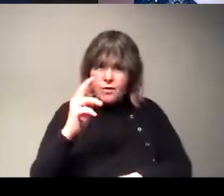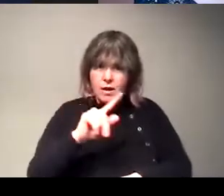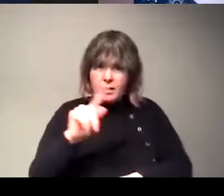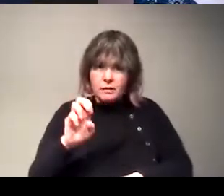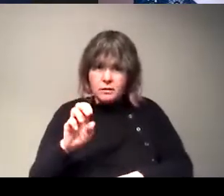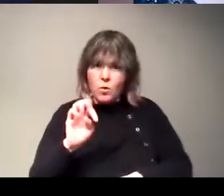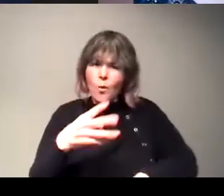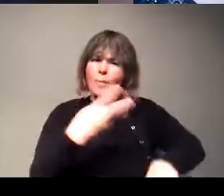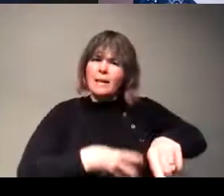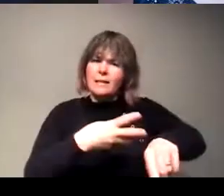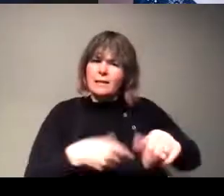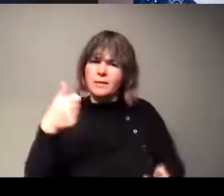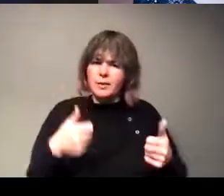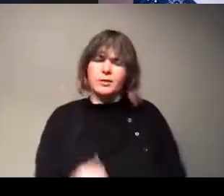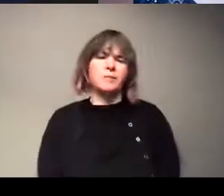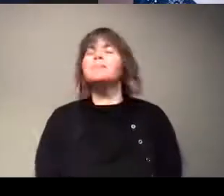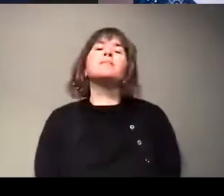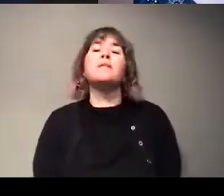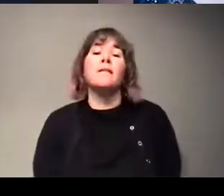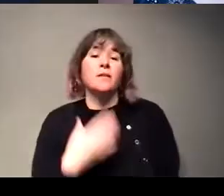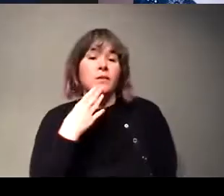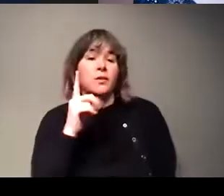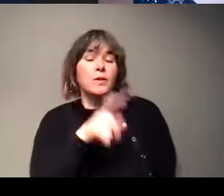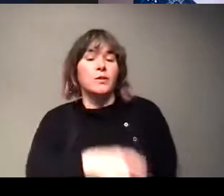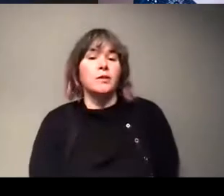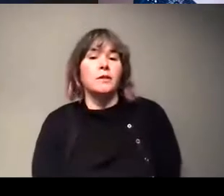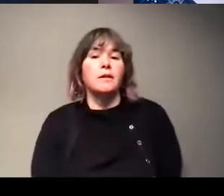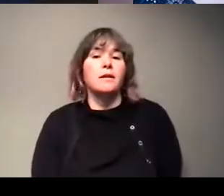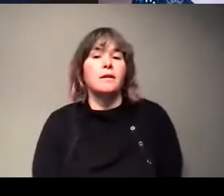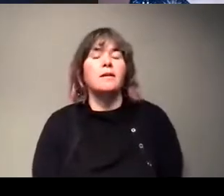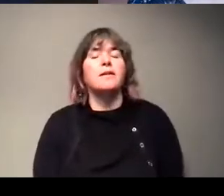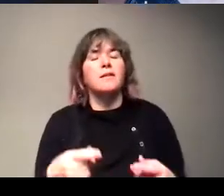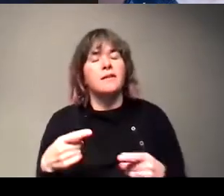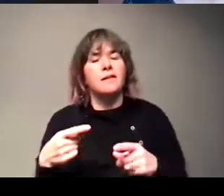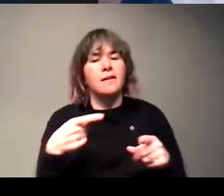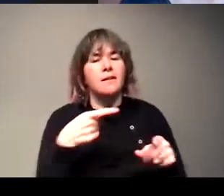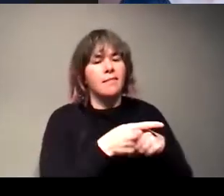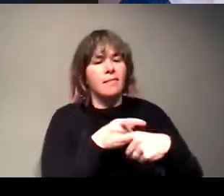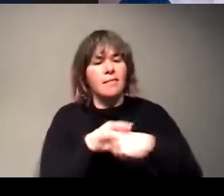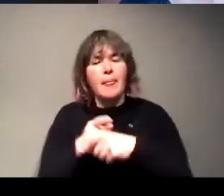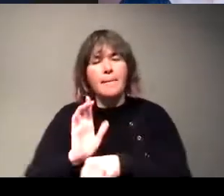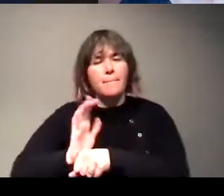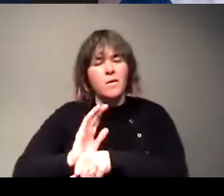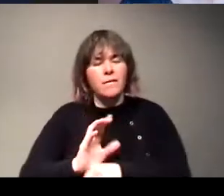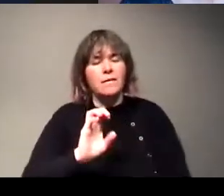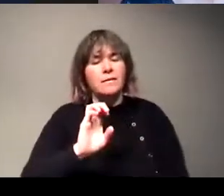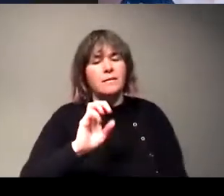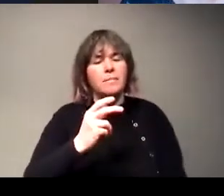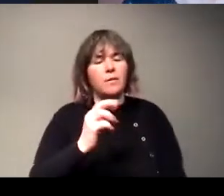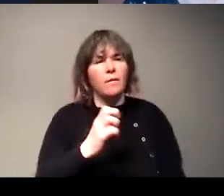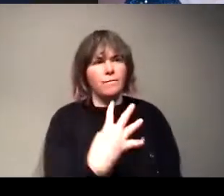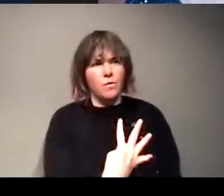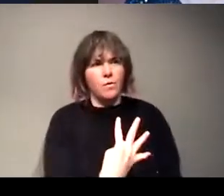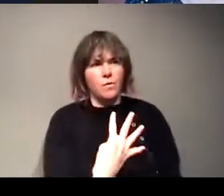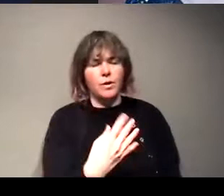That's an excellent question. And there are actually conflicting things in the movies because in episode 4, A New